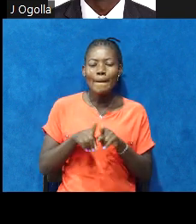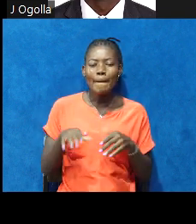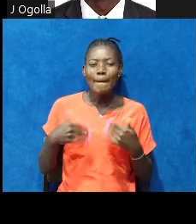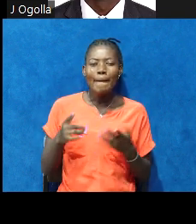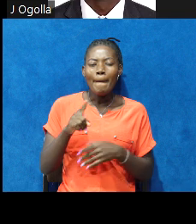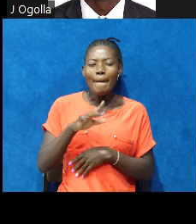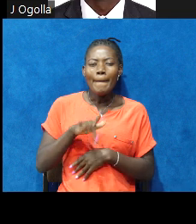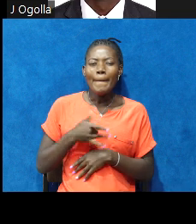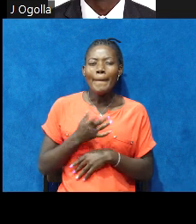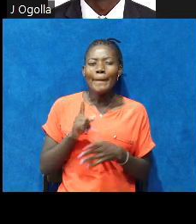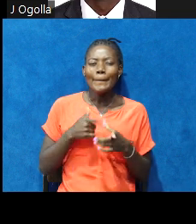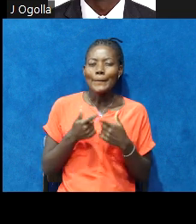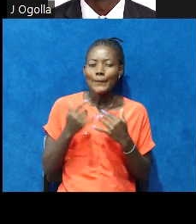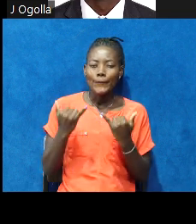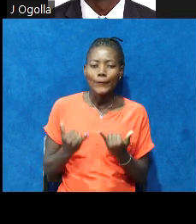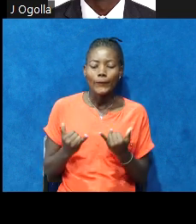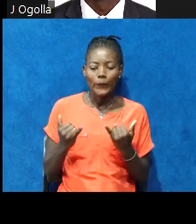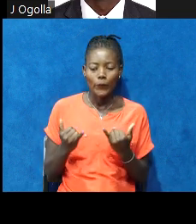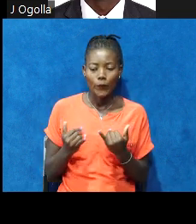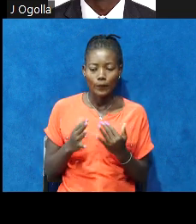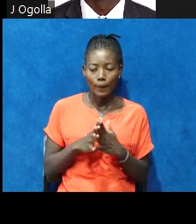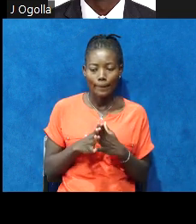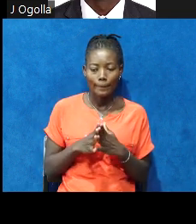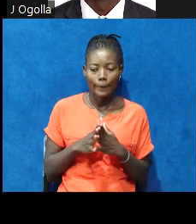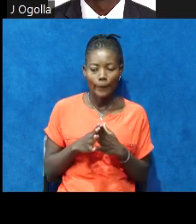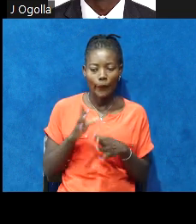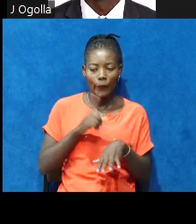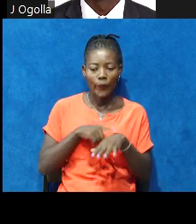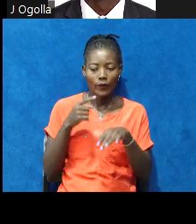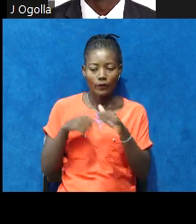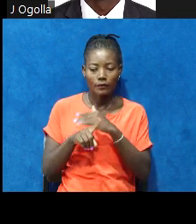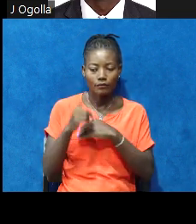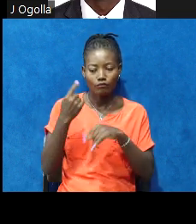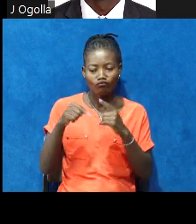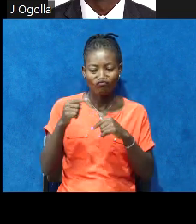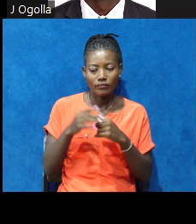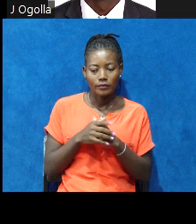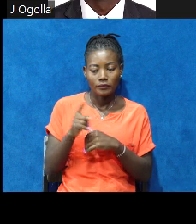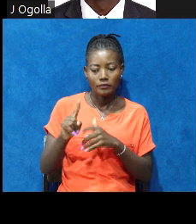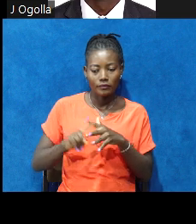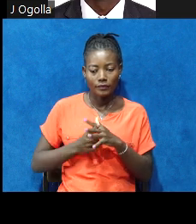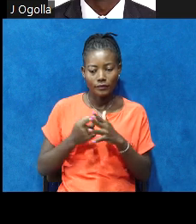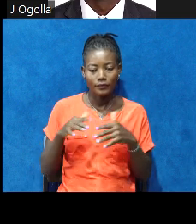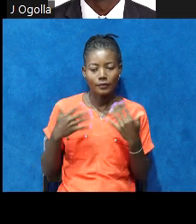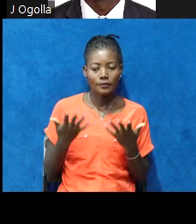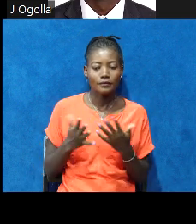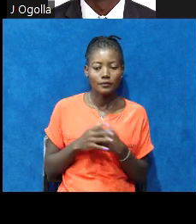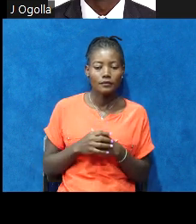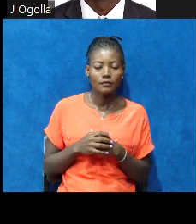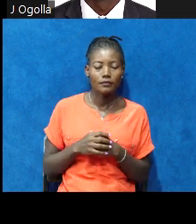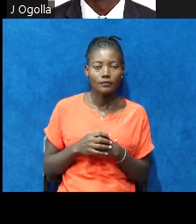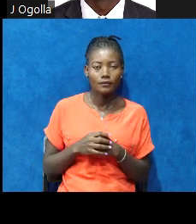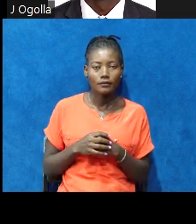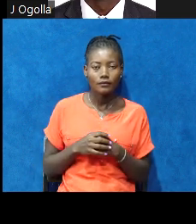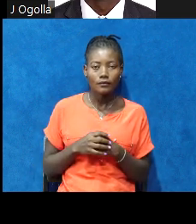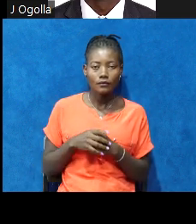even how you're feeling, then now also now go into the game. Start, how have you started the game?